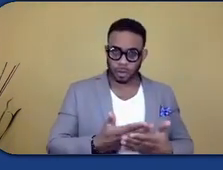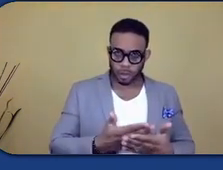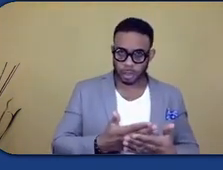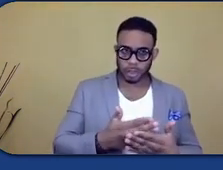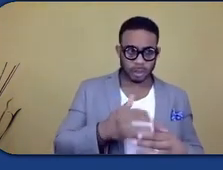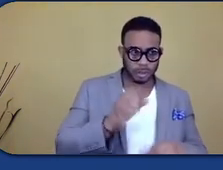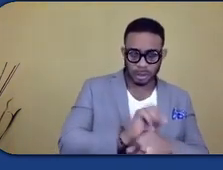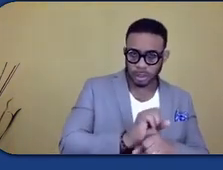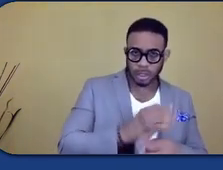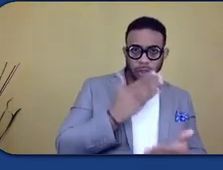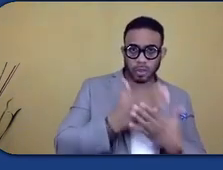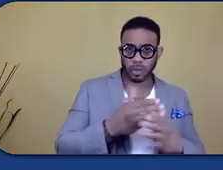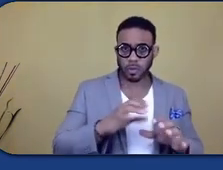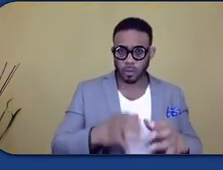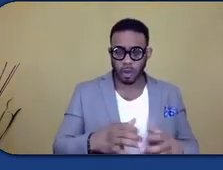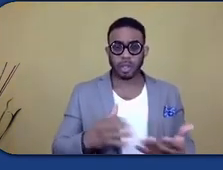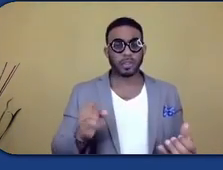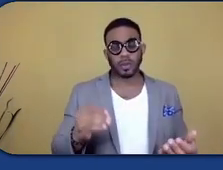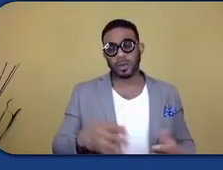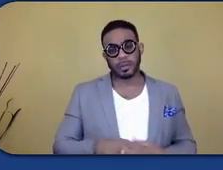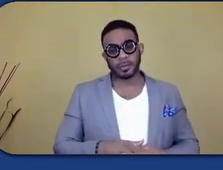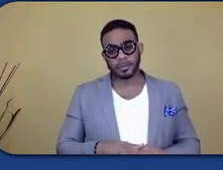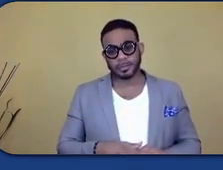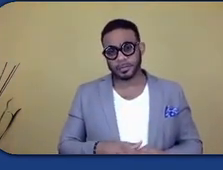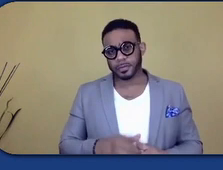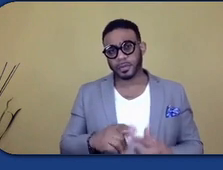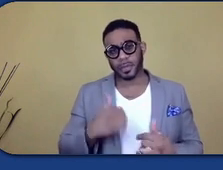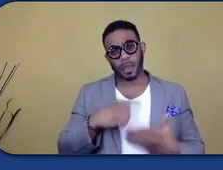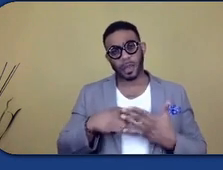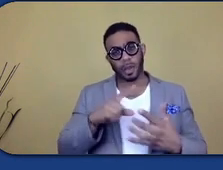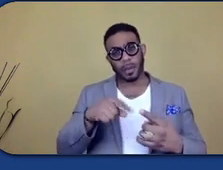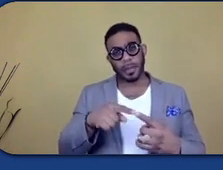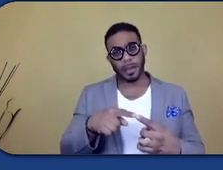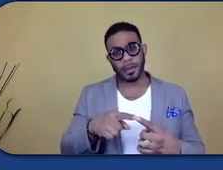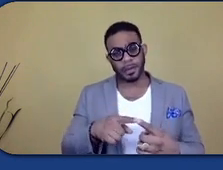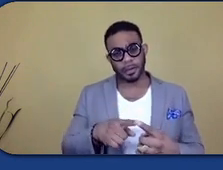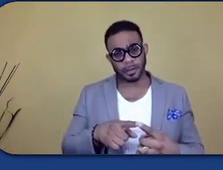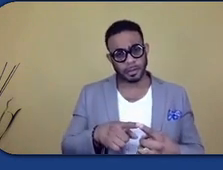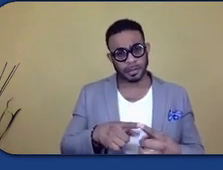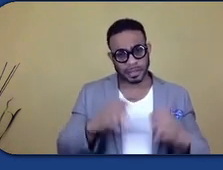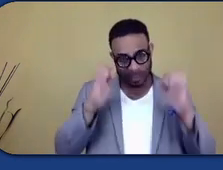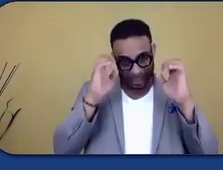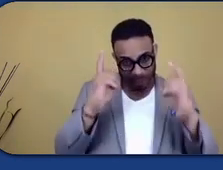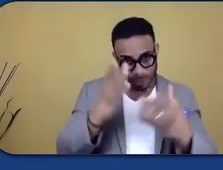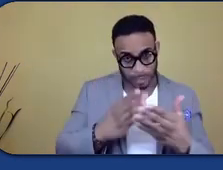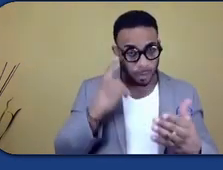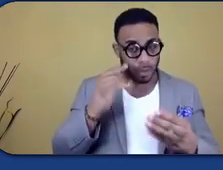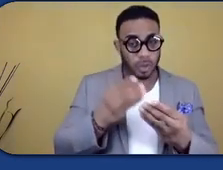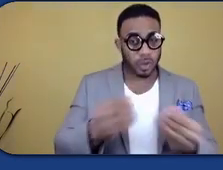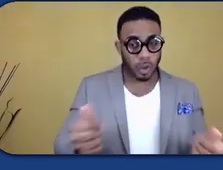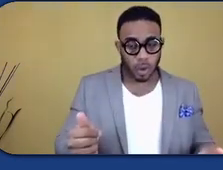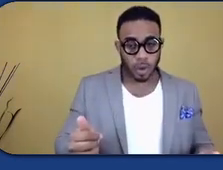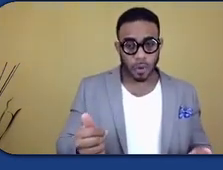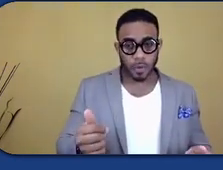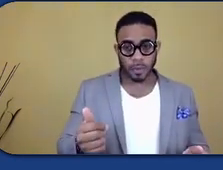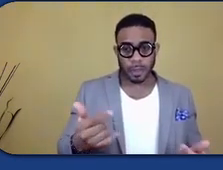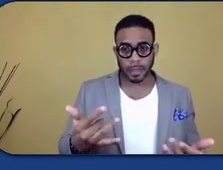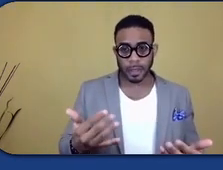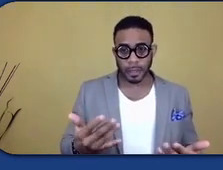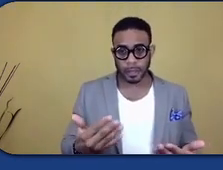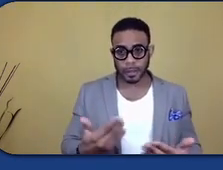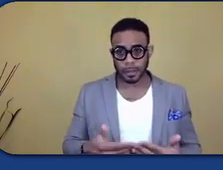stopped them from having good roads. So when I talk about education in